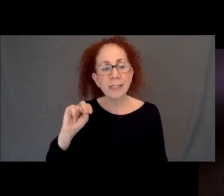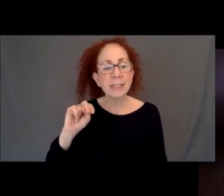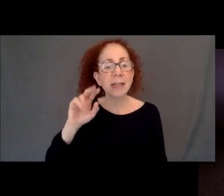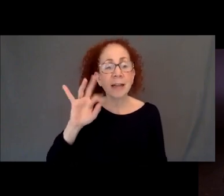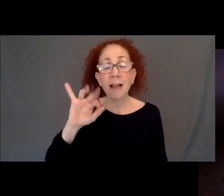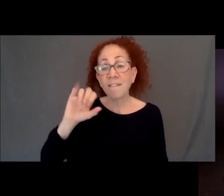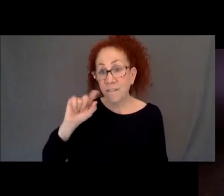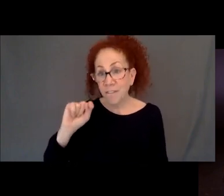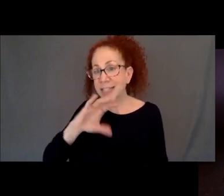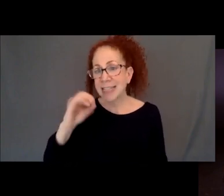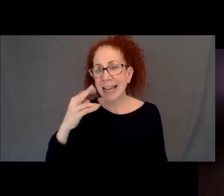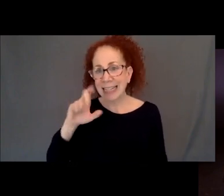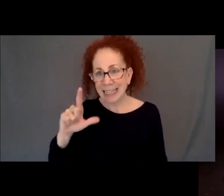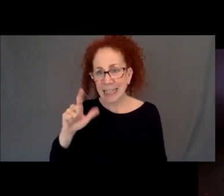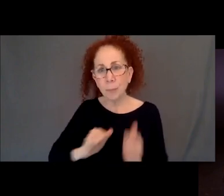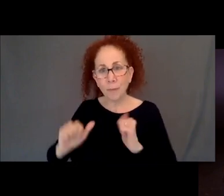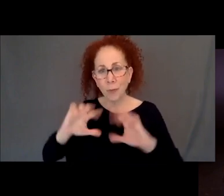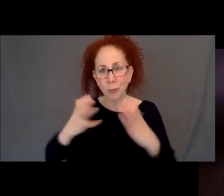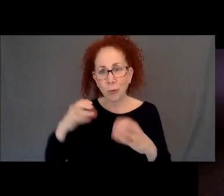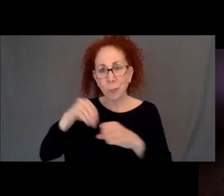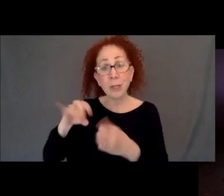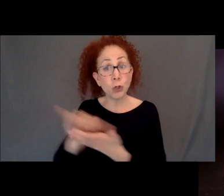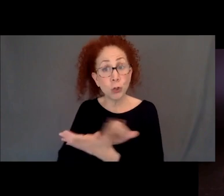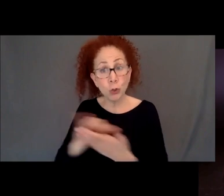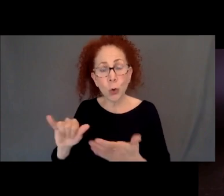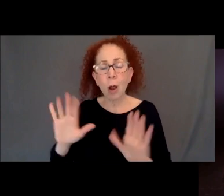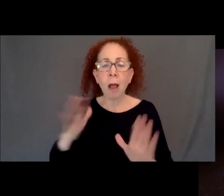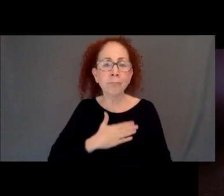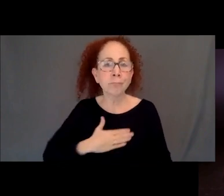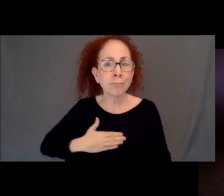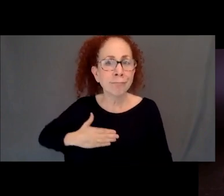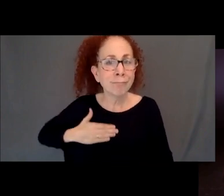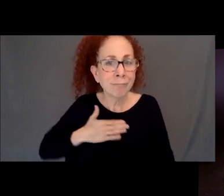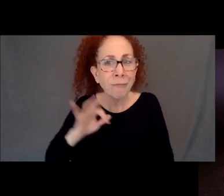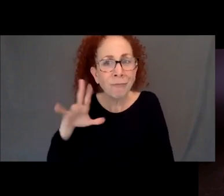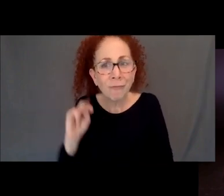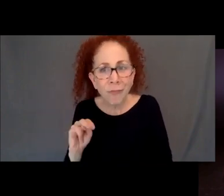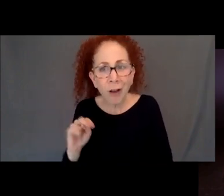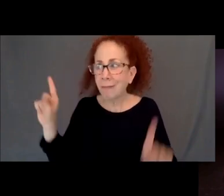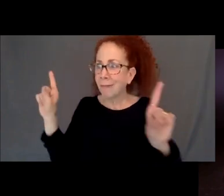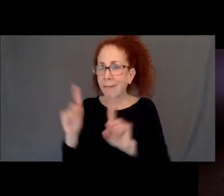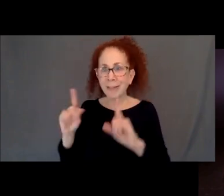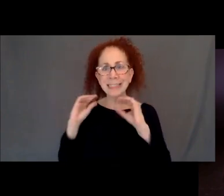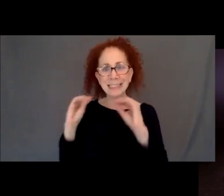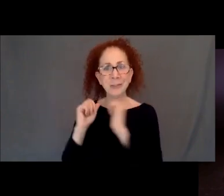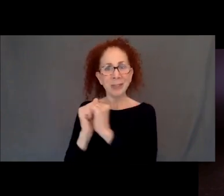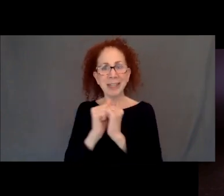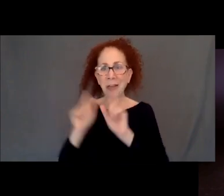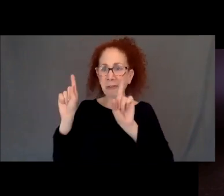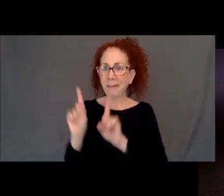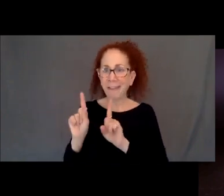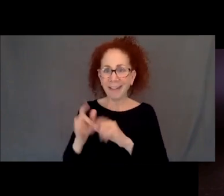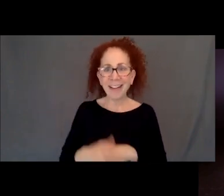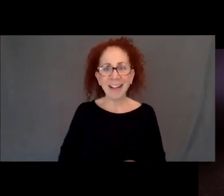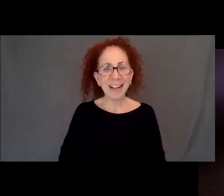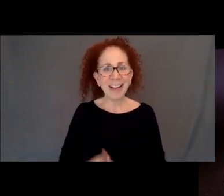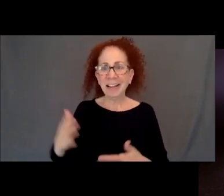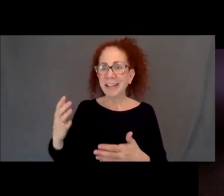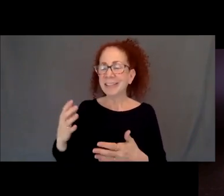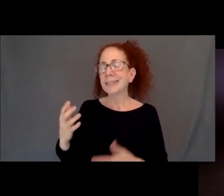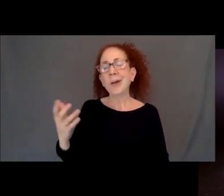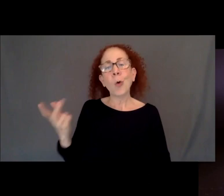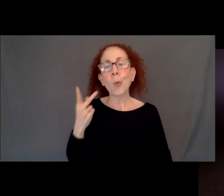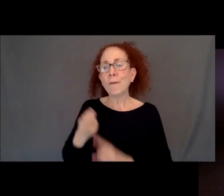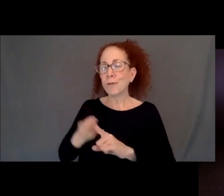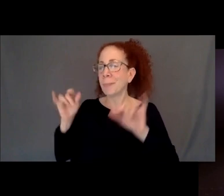Group in New York. And it's been so much fun, you know, teaching with him, and we're the same moment in the New